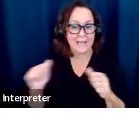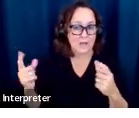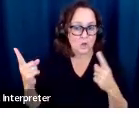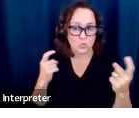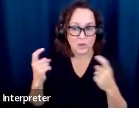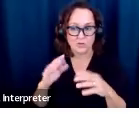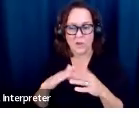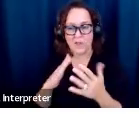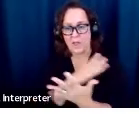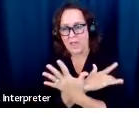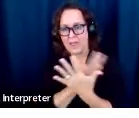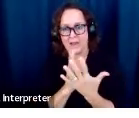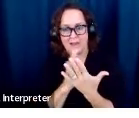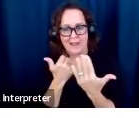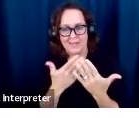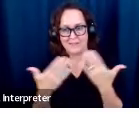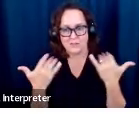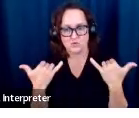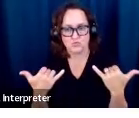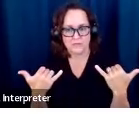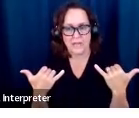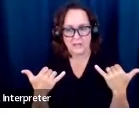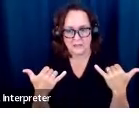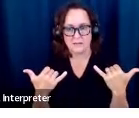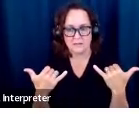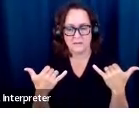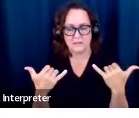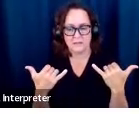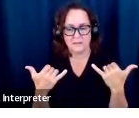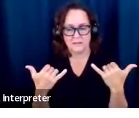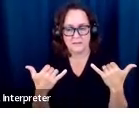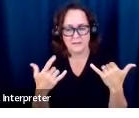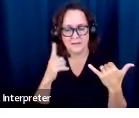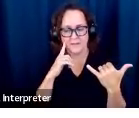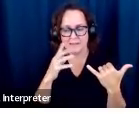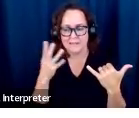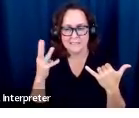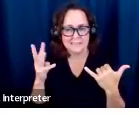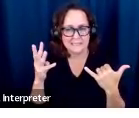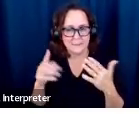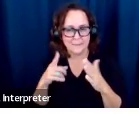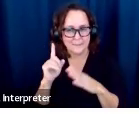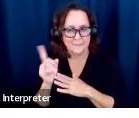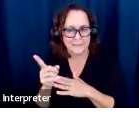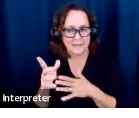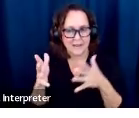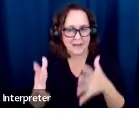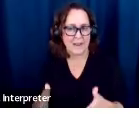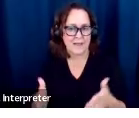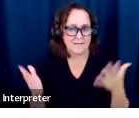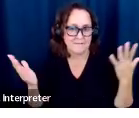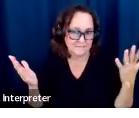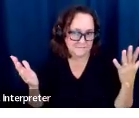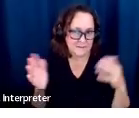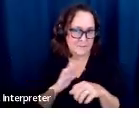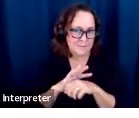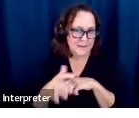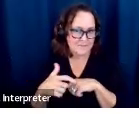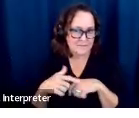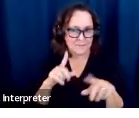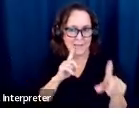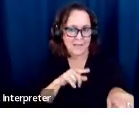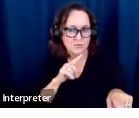questions on anything we talked about today? We have, I believe, 16 minutes remaining, so plenty of time to